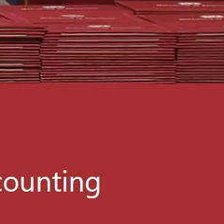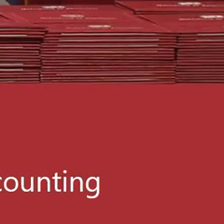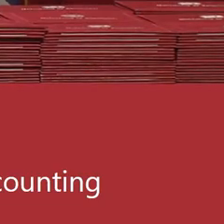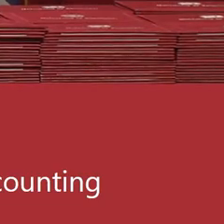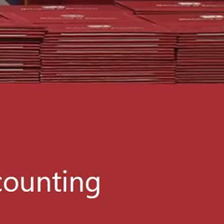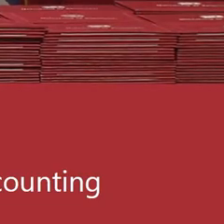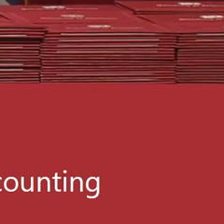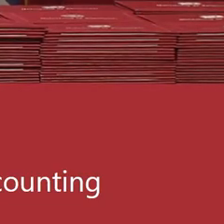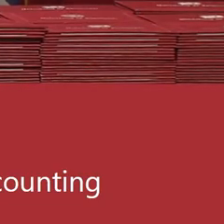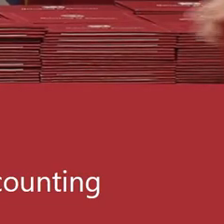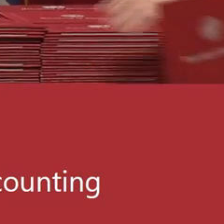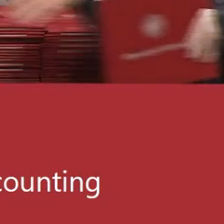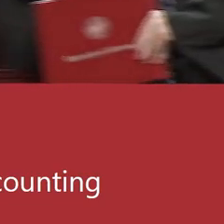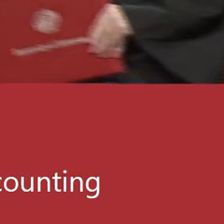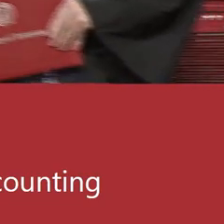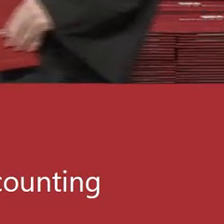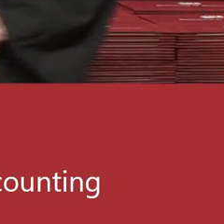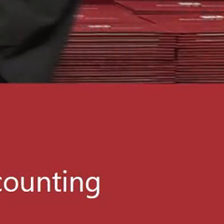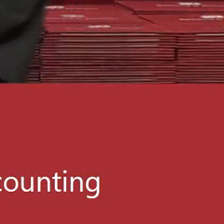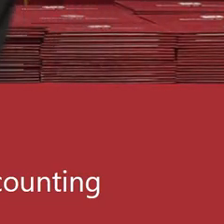Kale Scott.